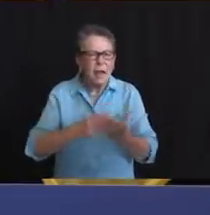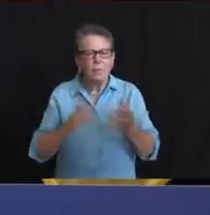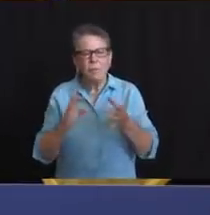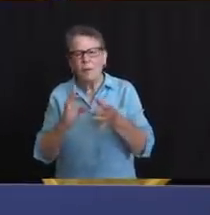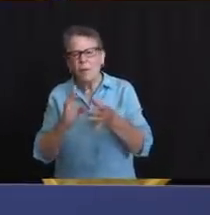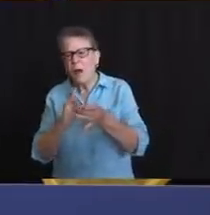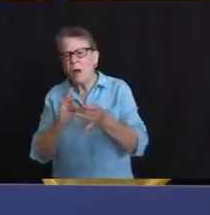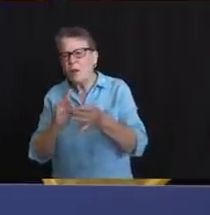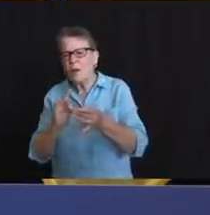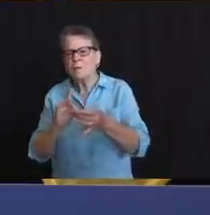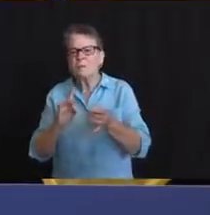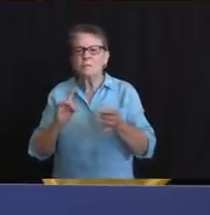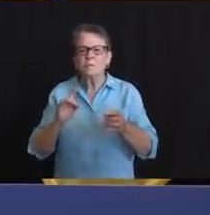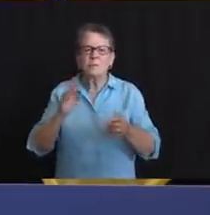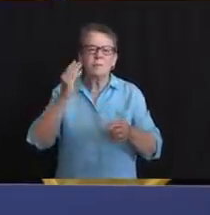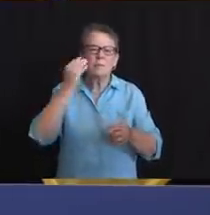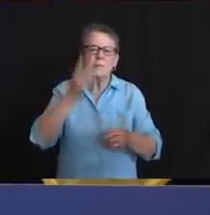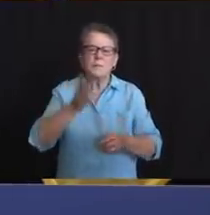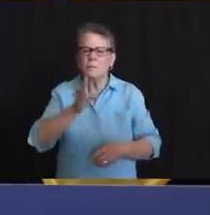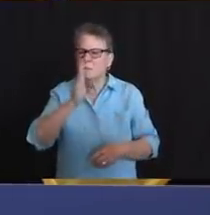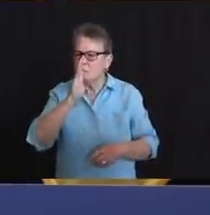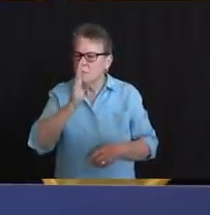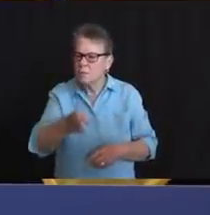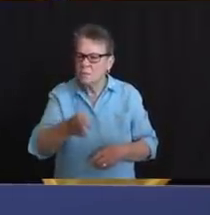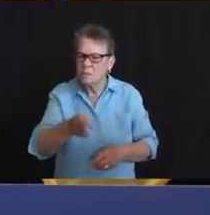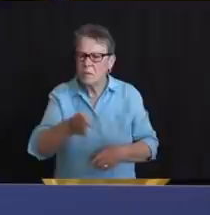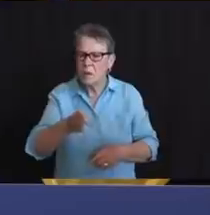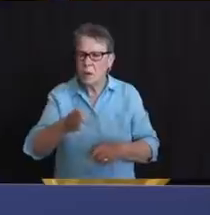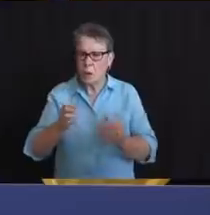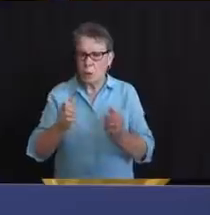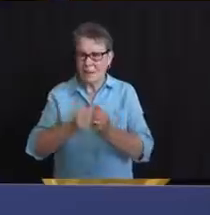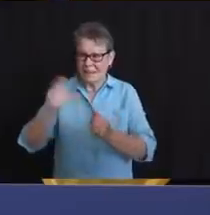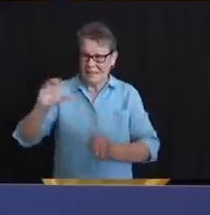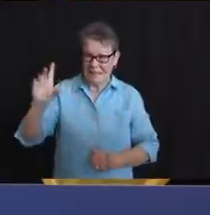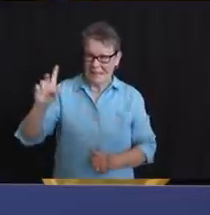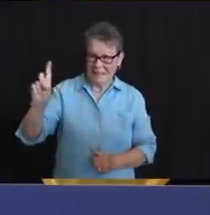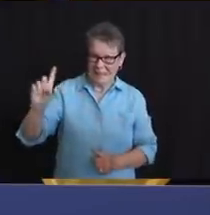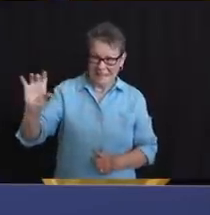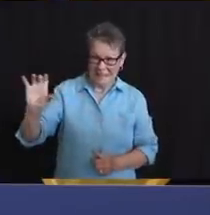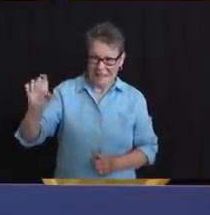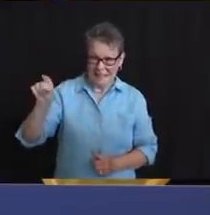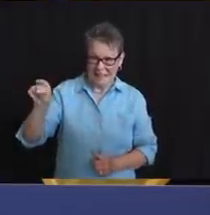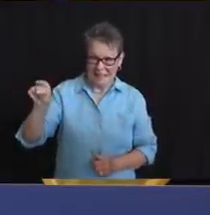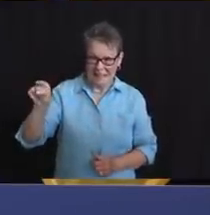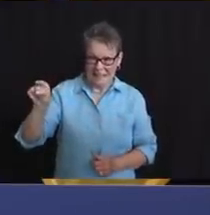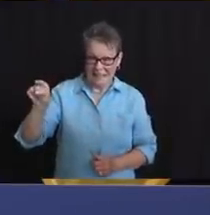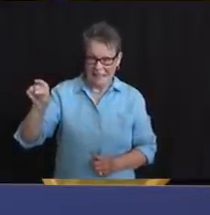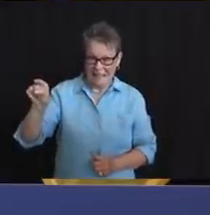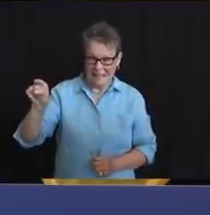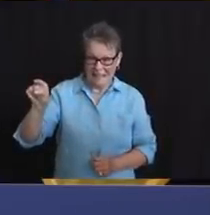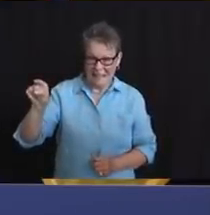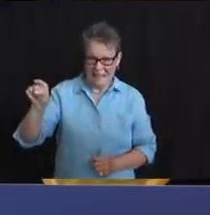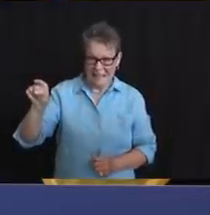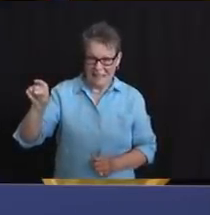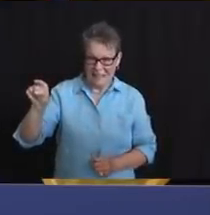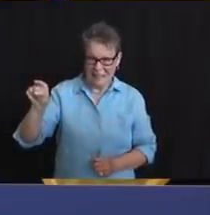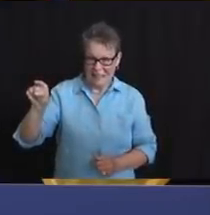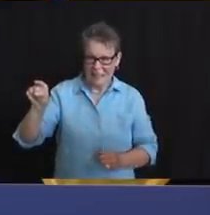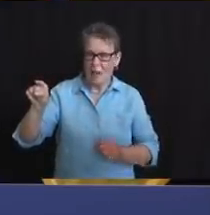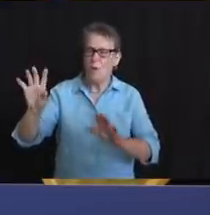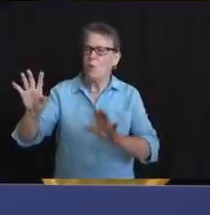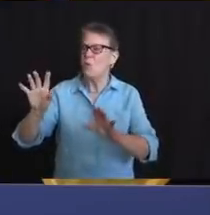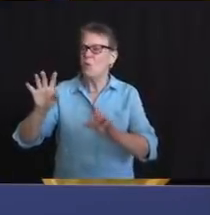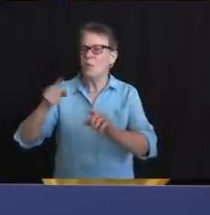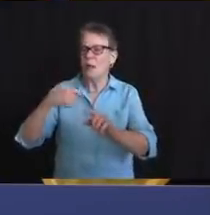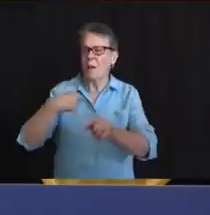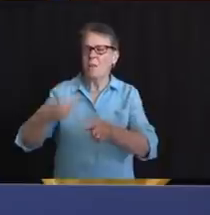terms. So when the CDC lists, again, I want to roll the tape back. I had